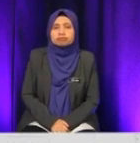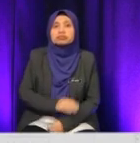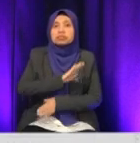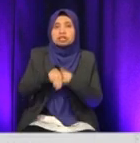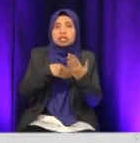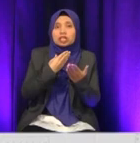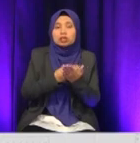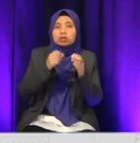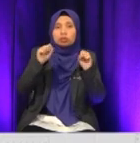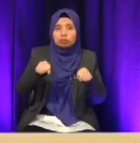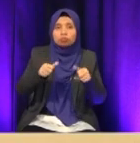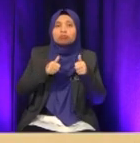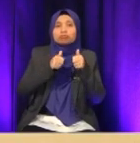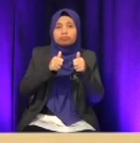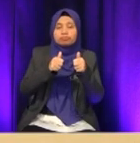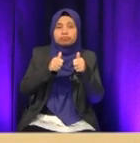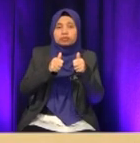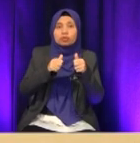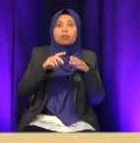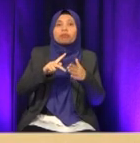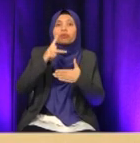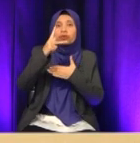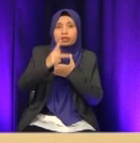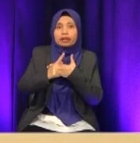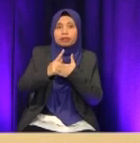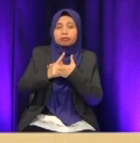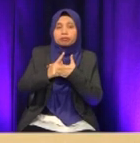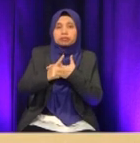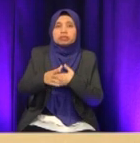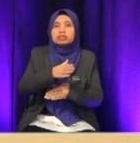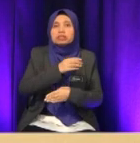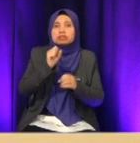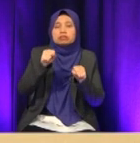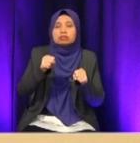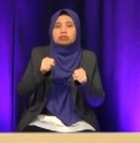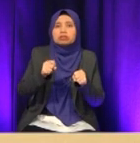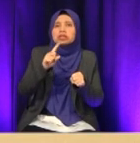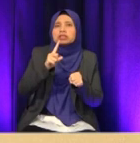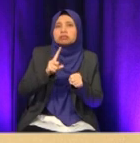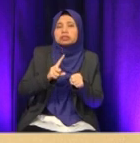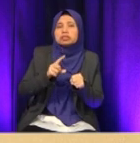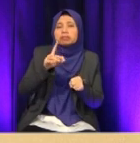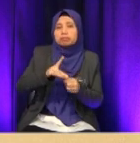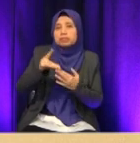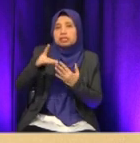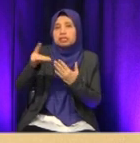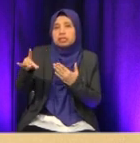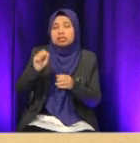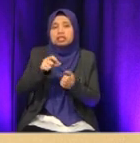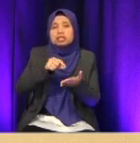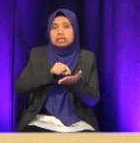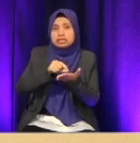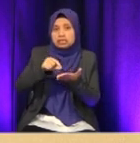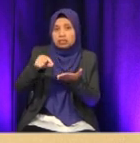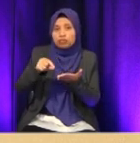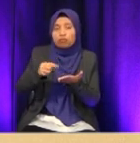Anyone can join good gym. All you have to do is attend one of the group runs and fill in a form. The